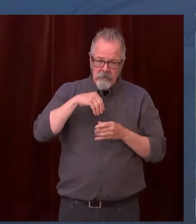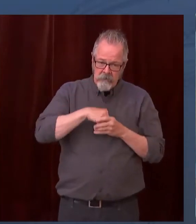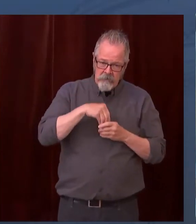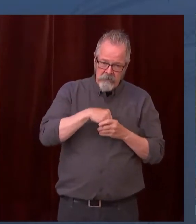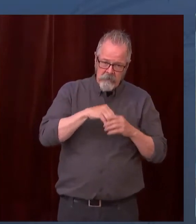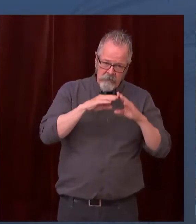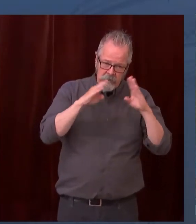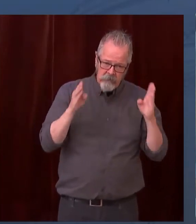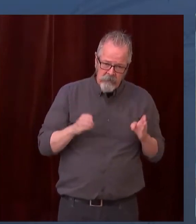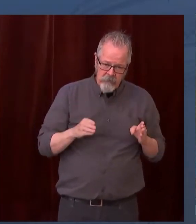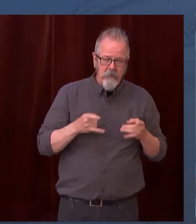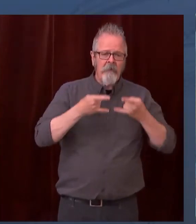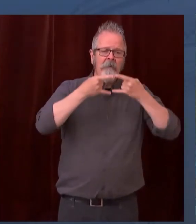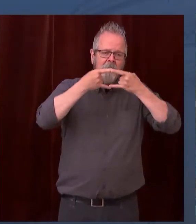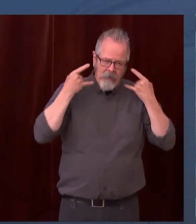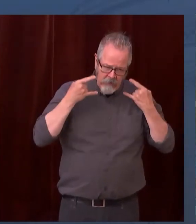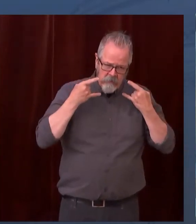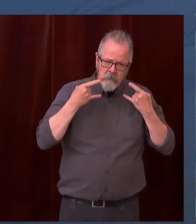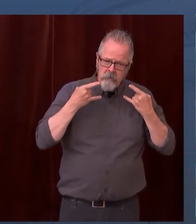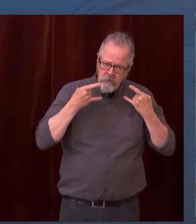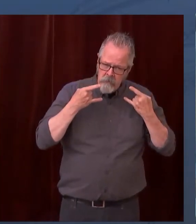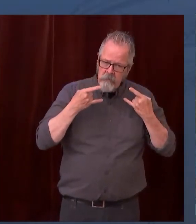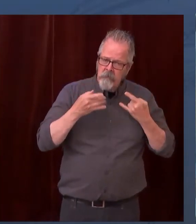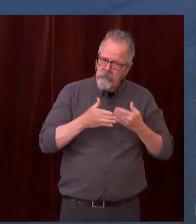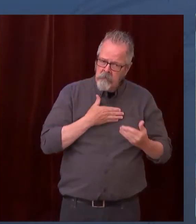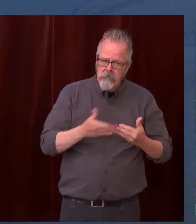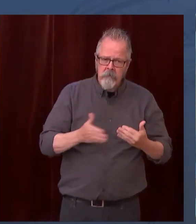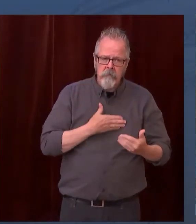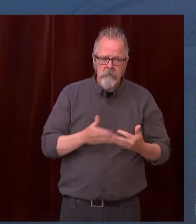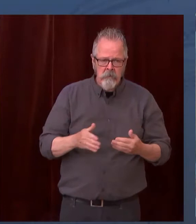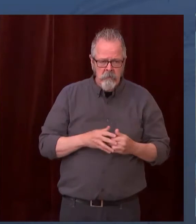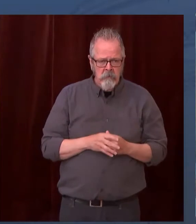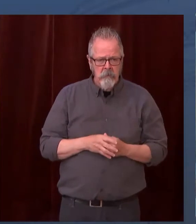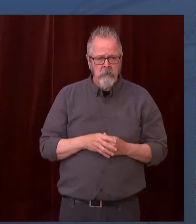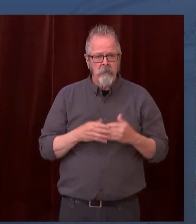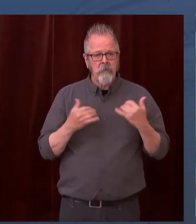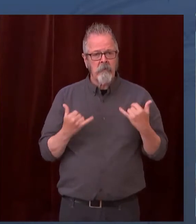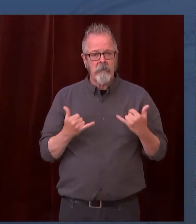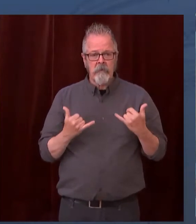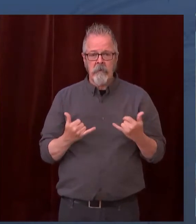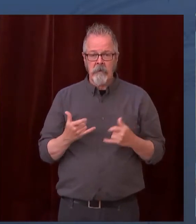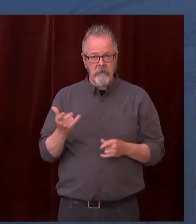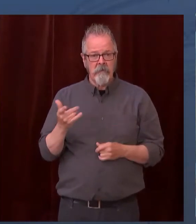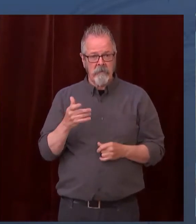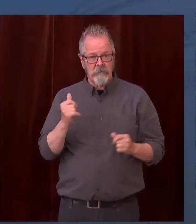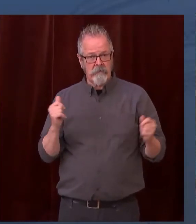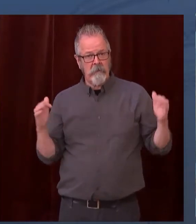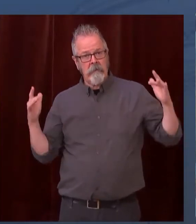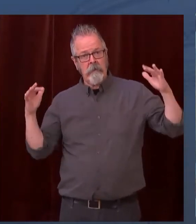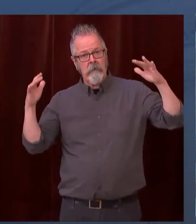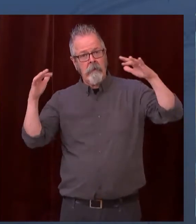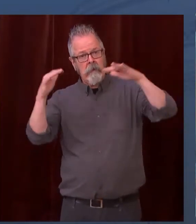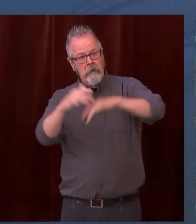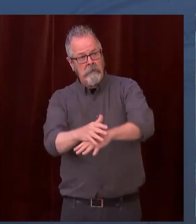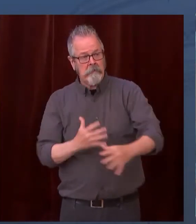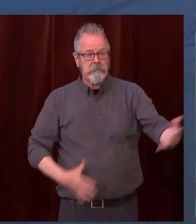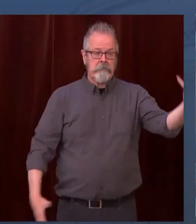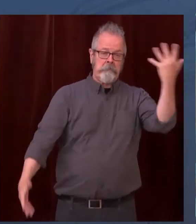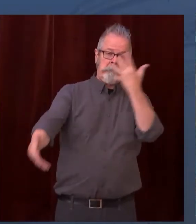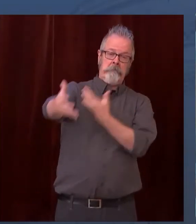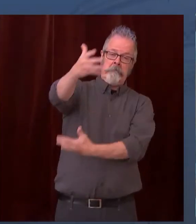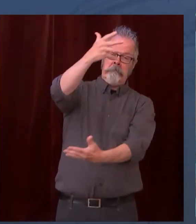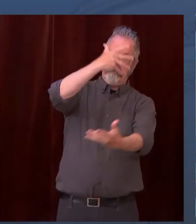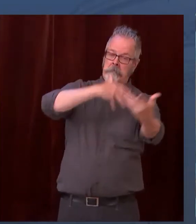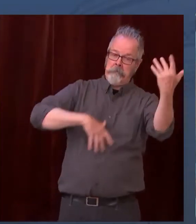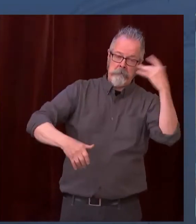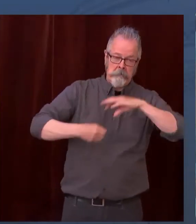of July barbecues. It's a time to keep enjoying your immediate household and a very small, close circle of friends if you